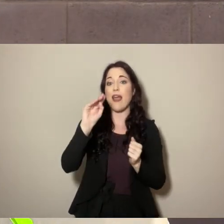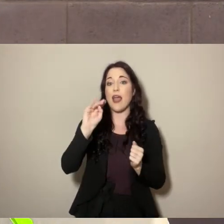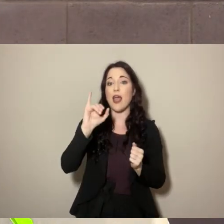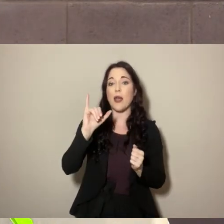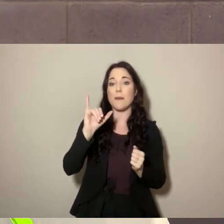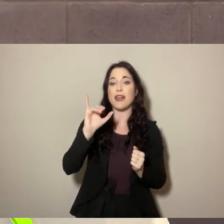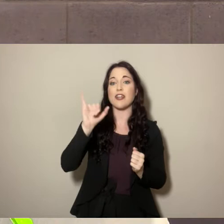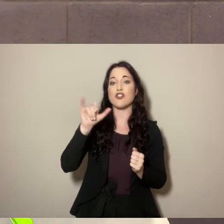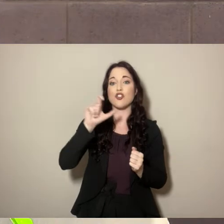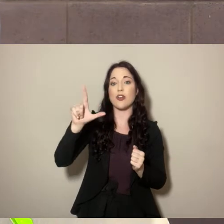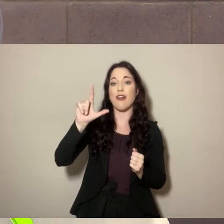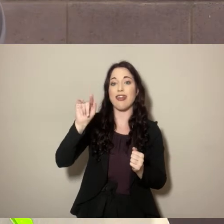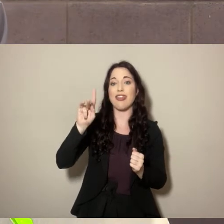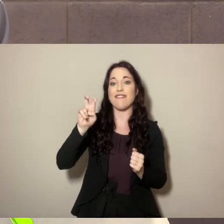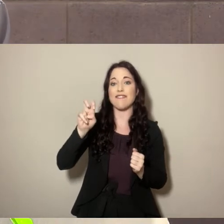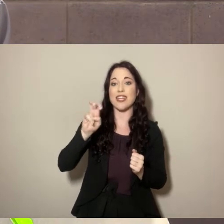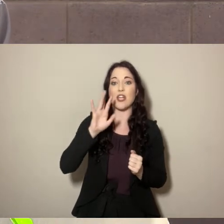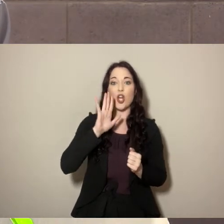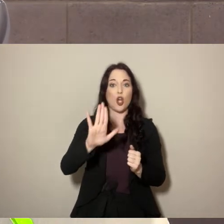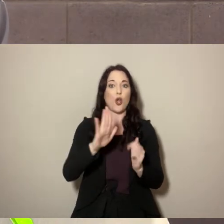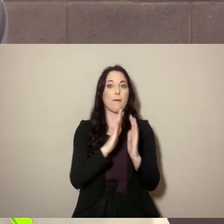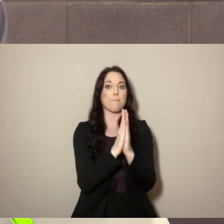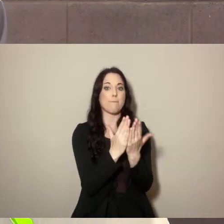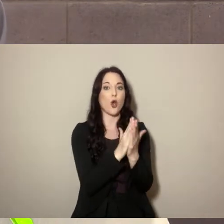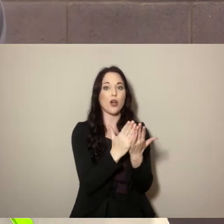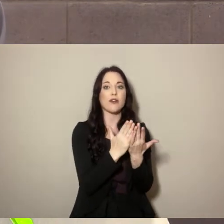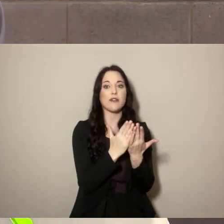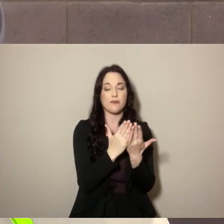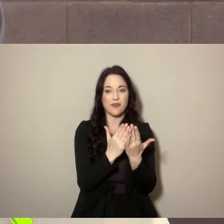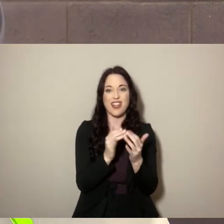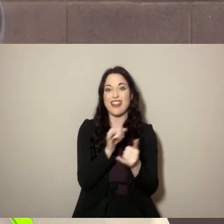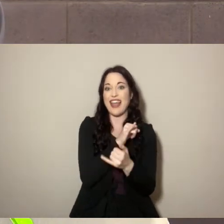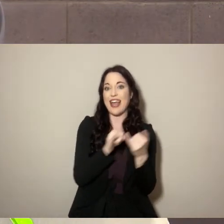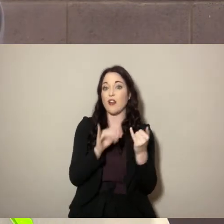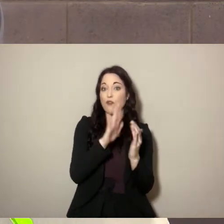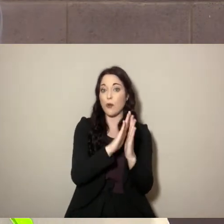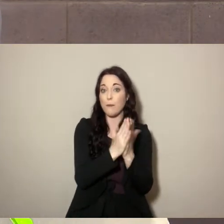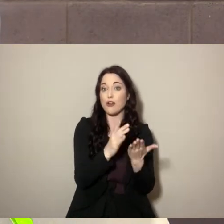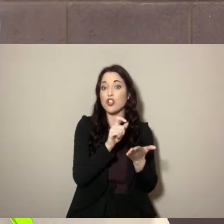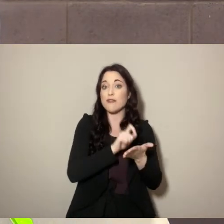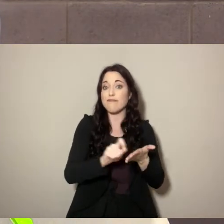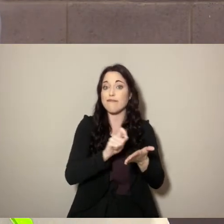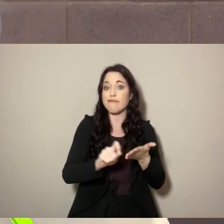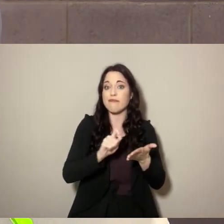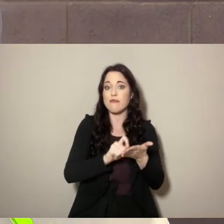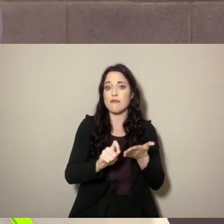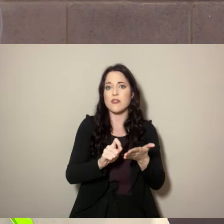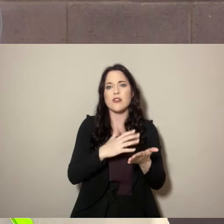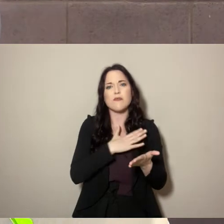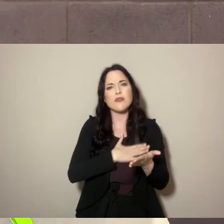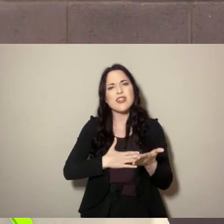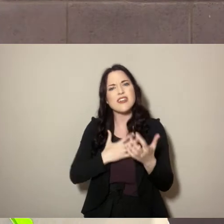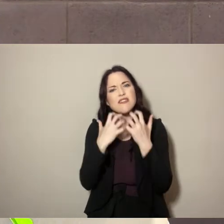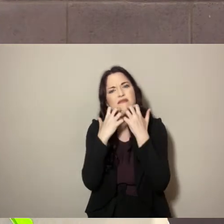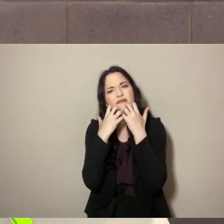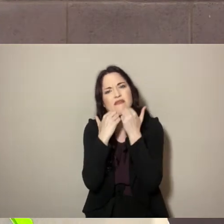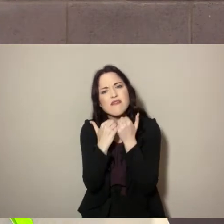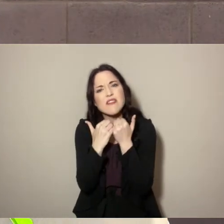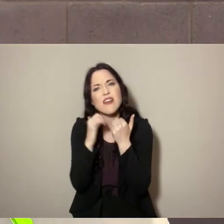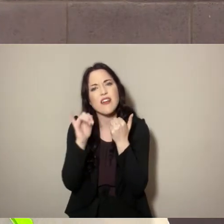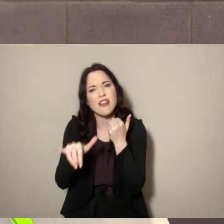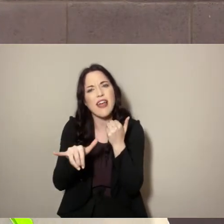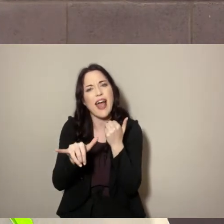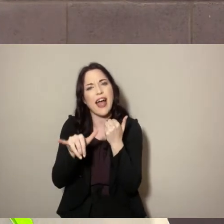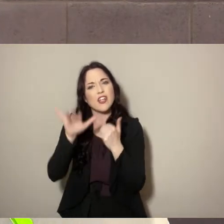end of her book, The Sermon on the Mount, she writes, "Please savor the Sermon on the